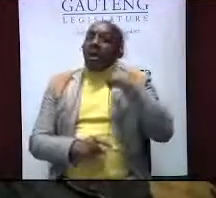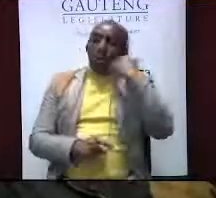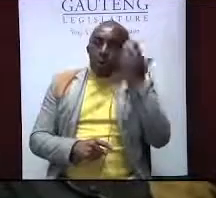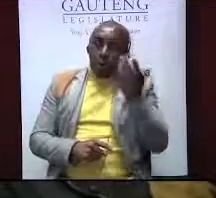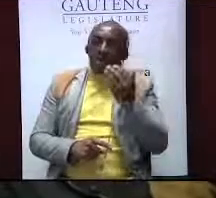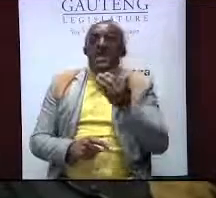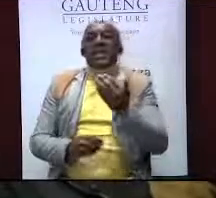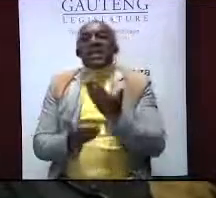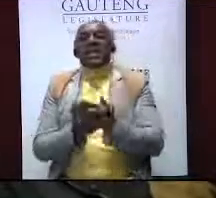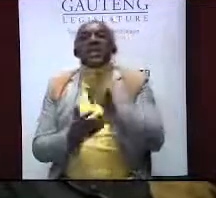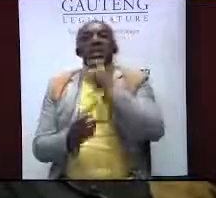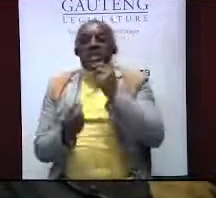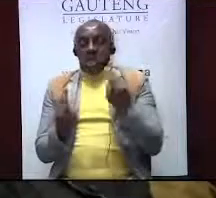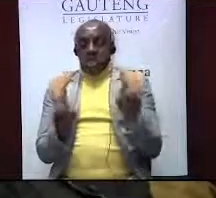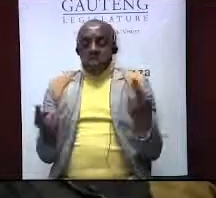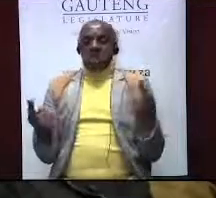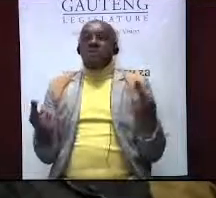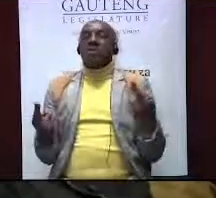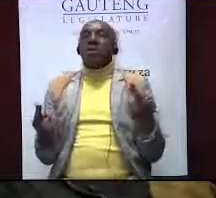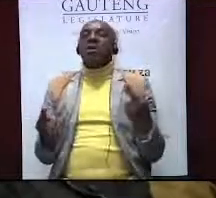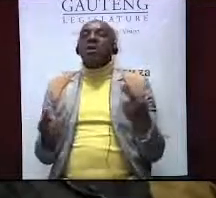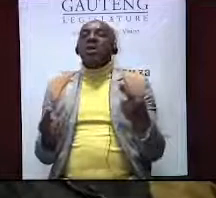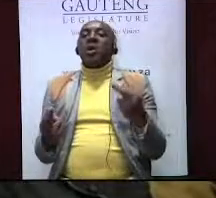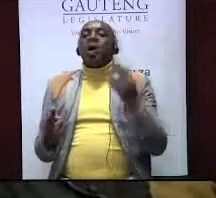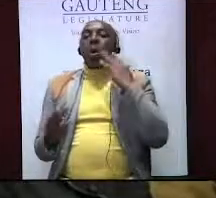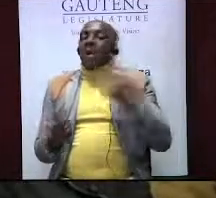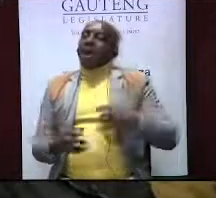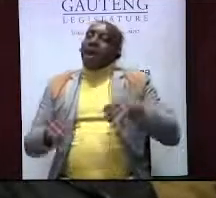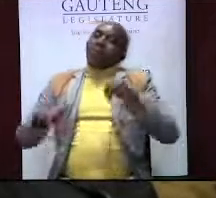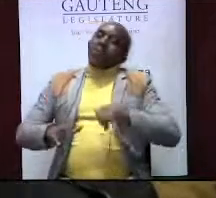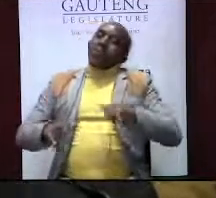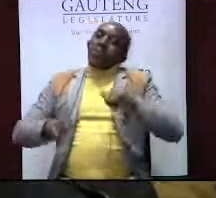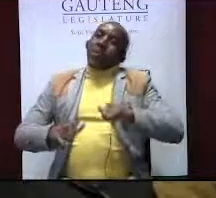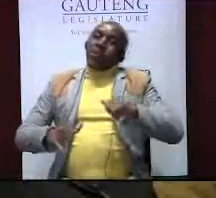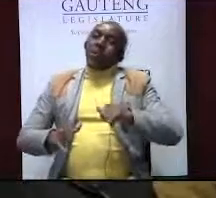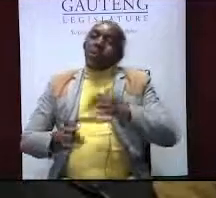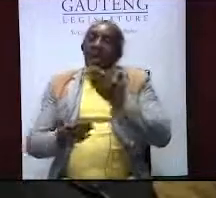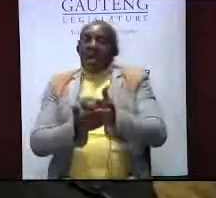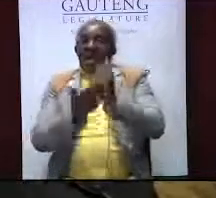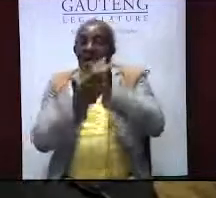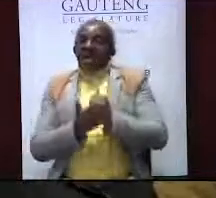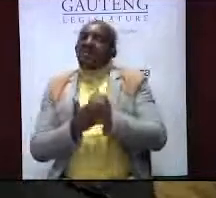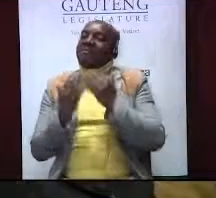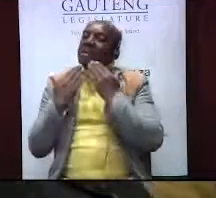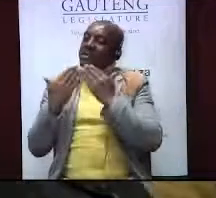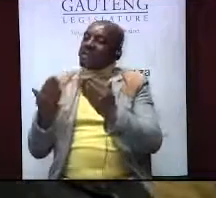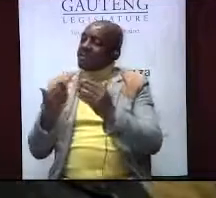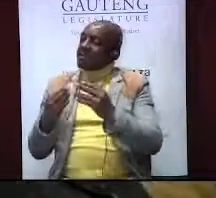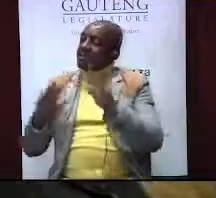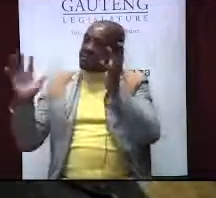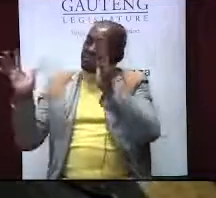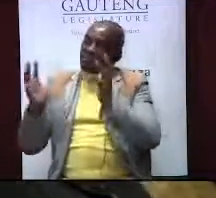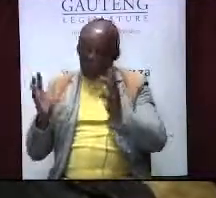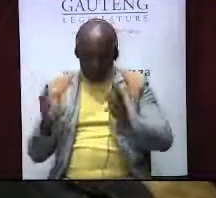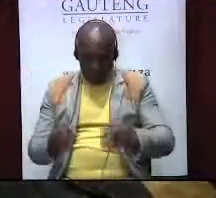let's use the resources turning to na so langkar sa imet so kuri rota tisua kapekatseding. Thank you very much.